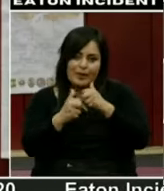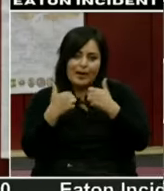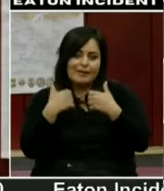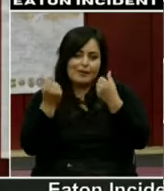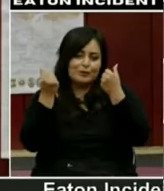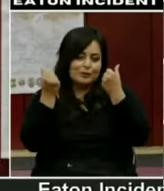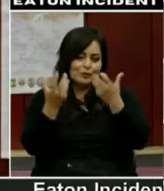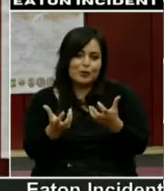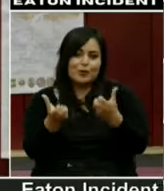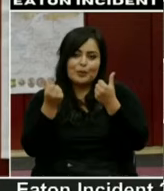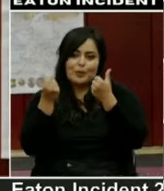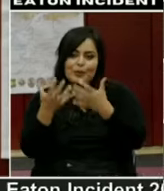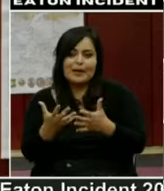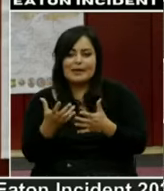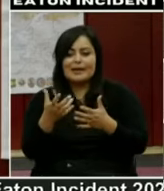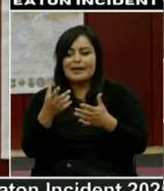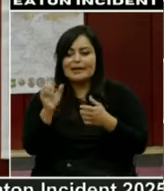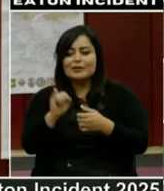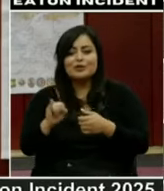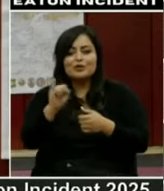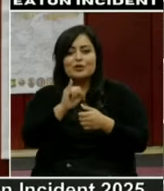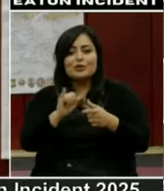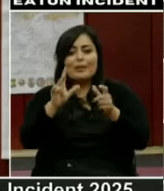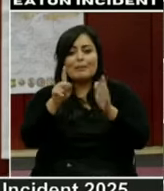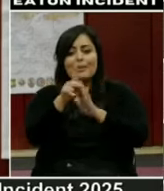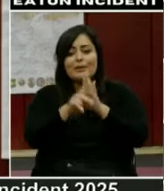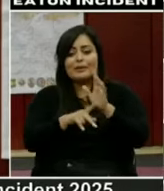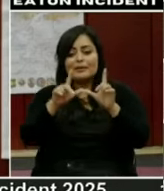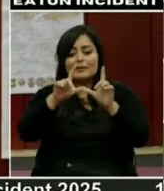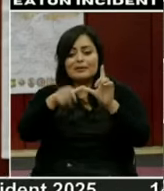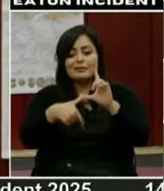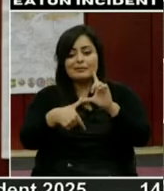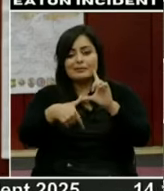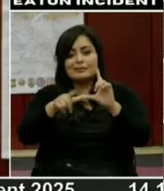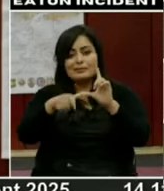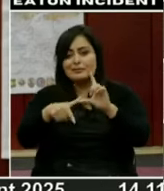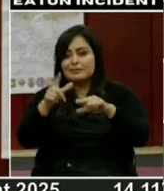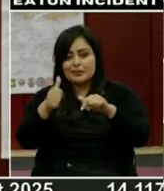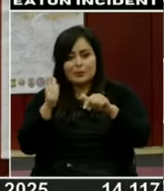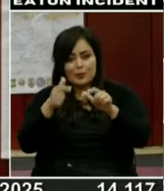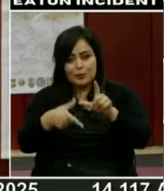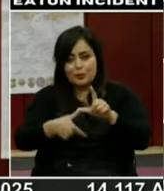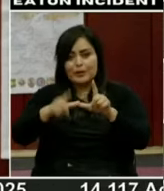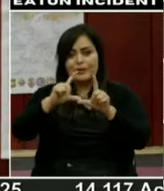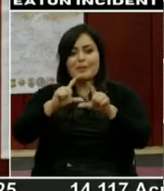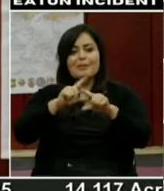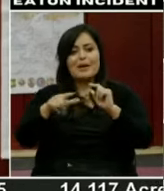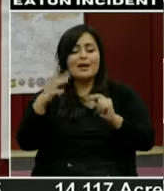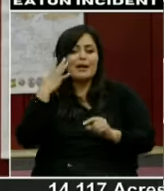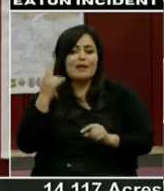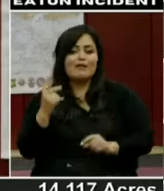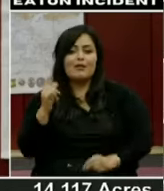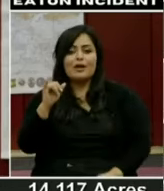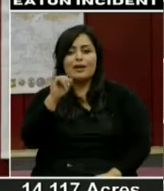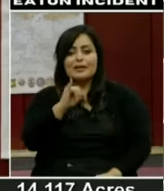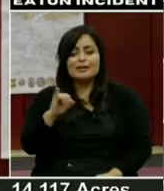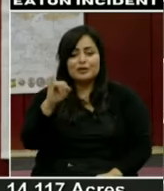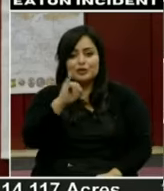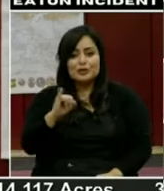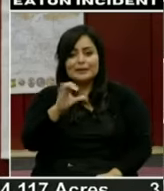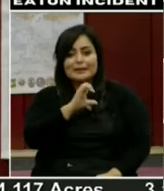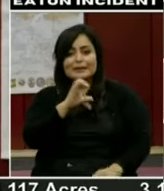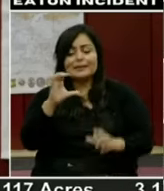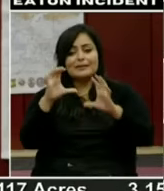many non-renewals of insurance. Well, thank goodness the California Insurance Commissioner just issued